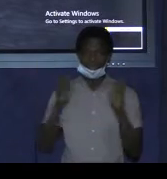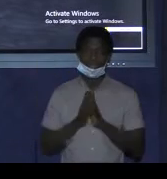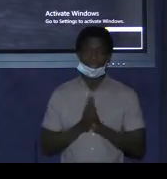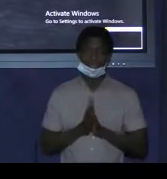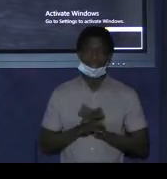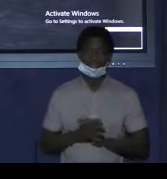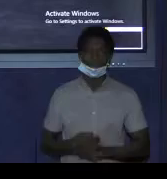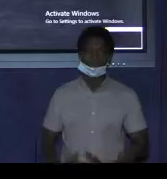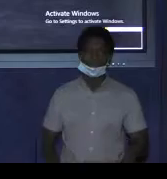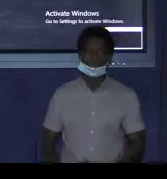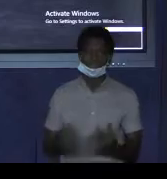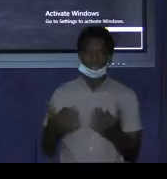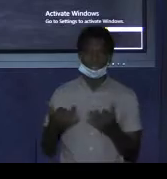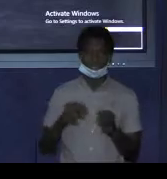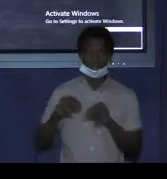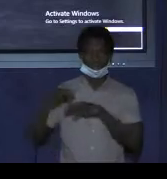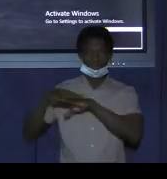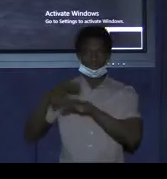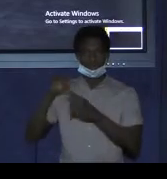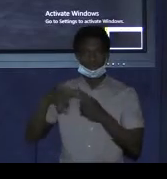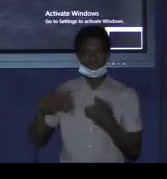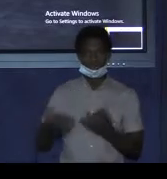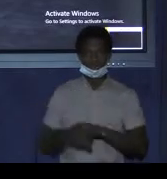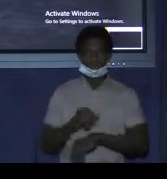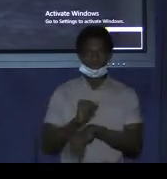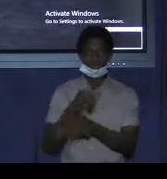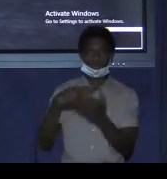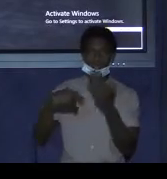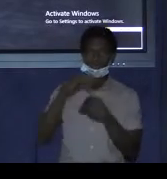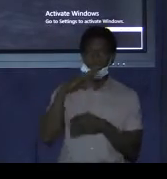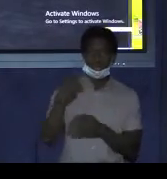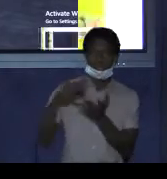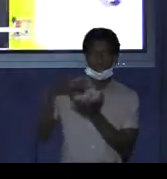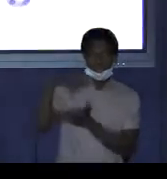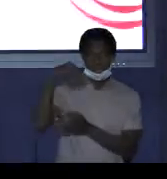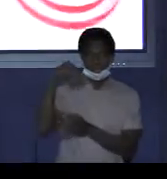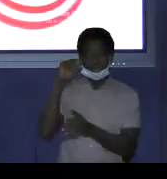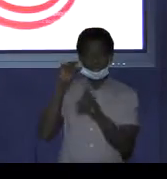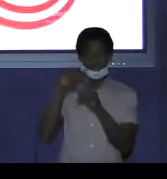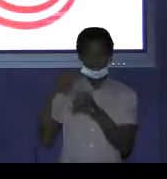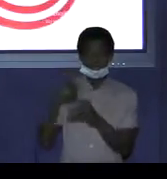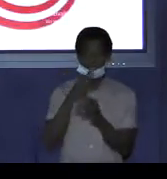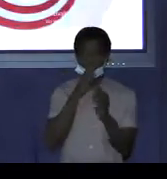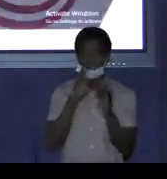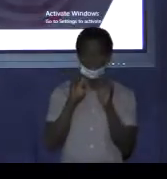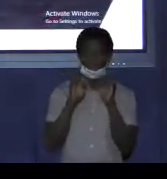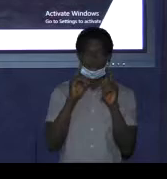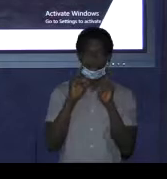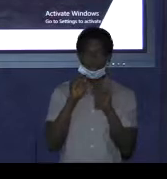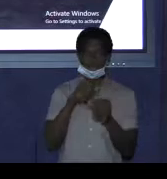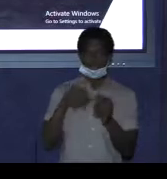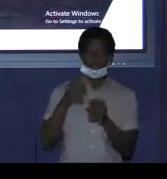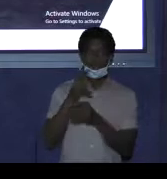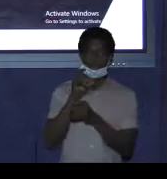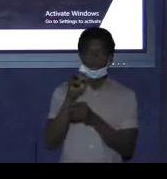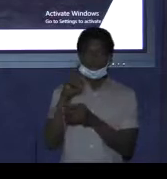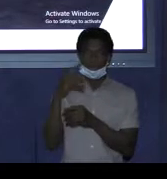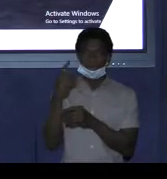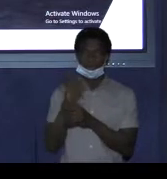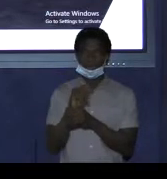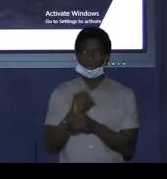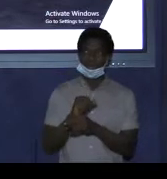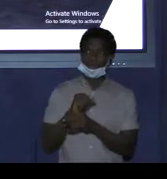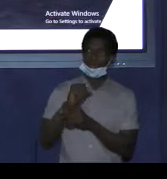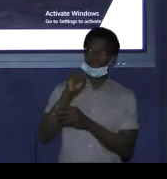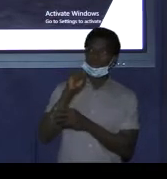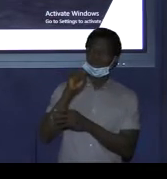chair. Now, moving on to today's work. What are the learning objectives? We'll be talking about the volume of spheres